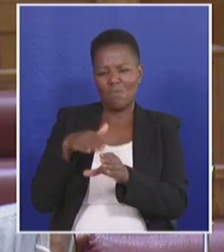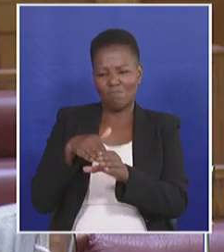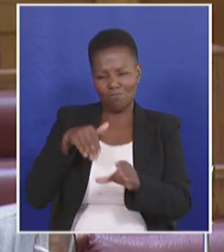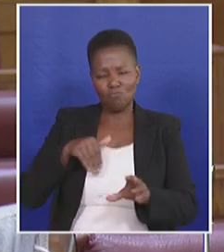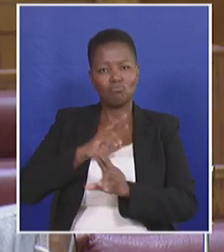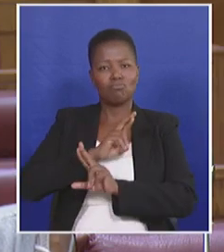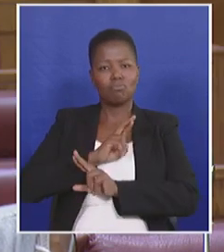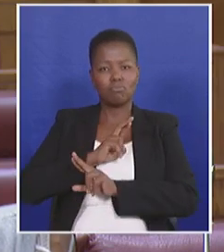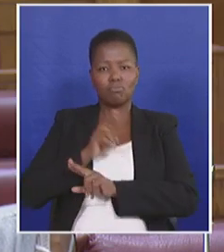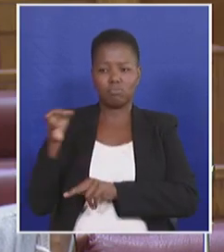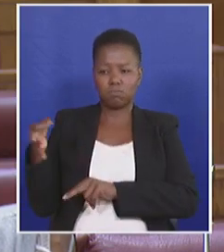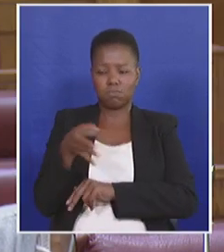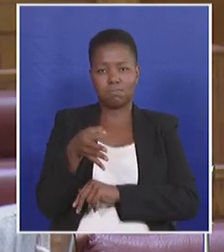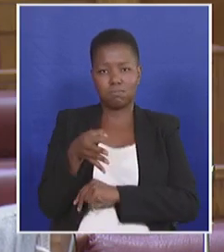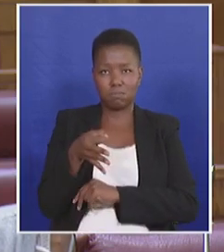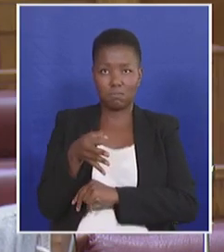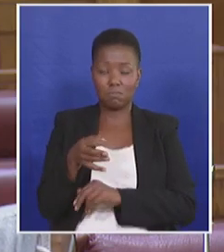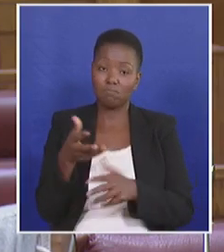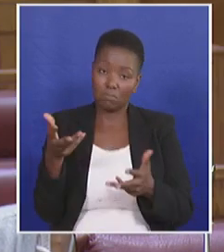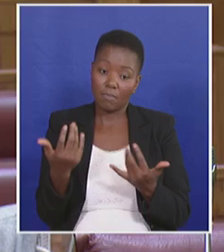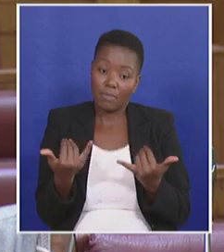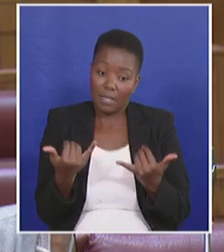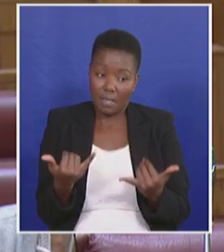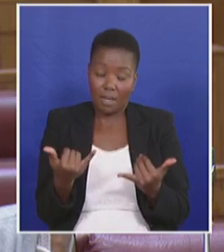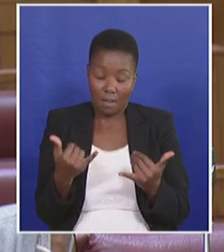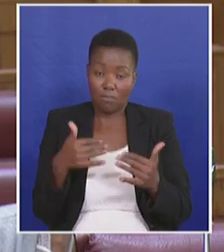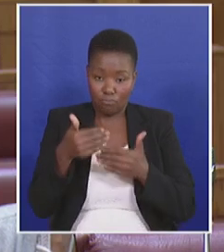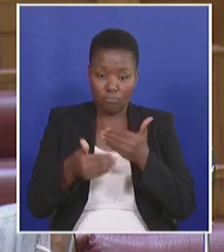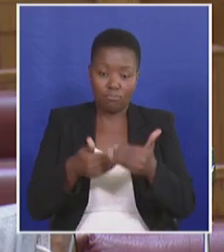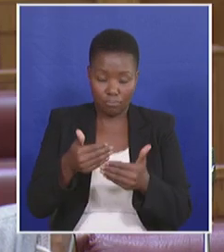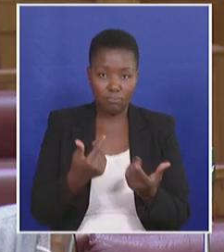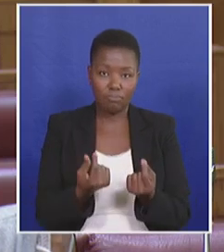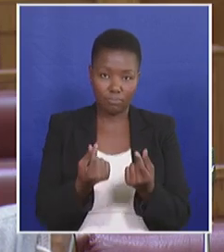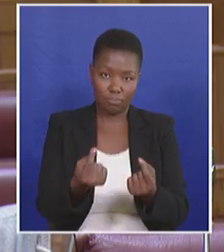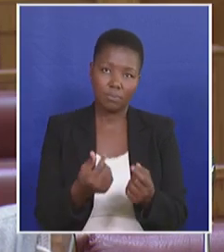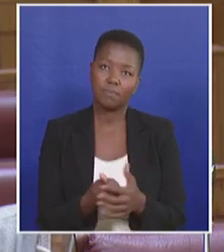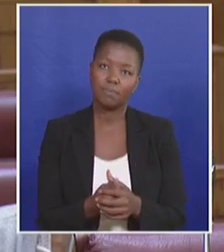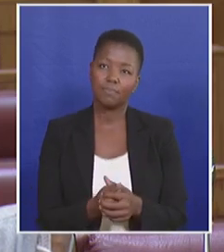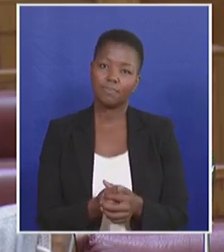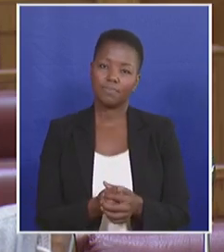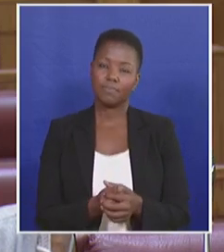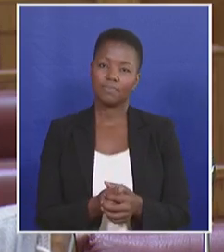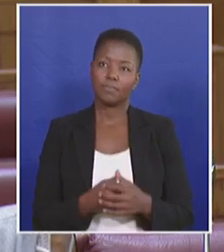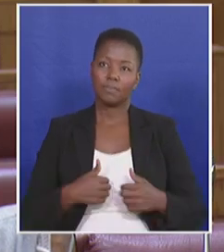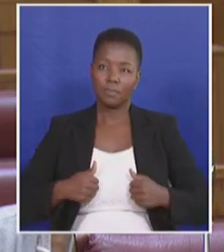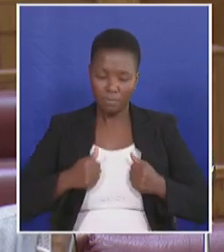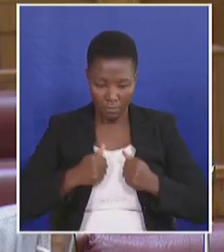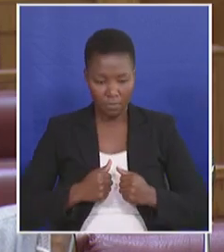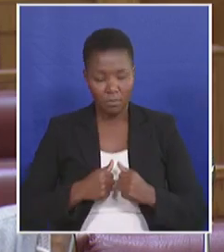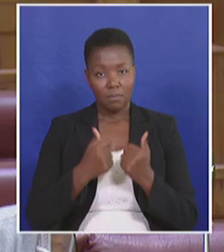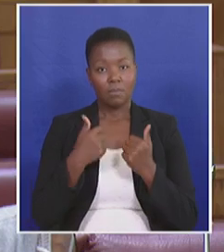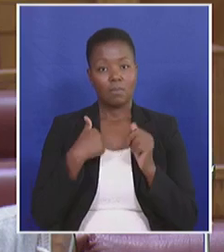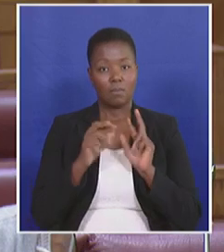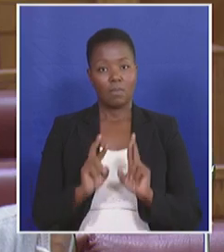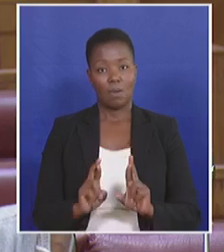we had said. So that work is in progress. We are hoping that in the next